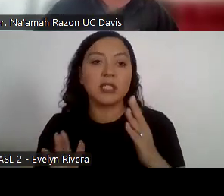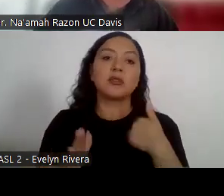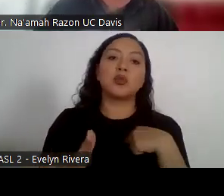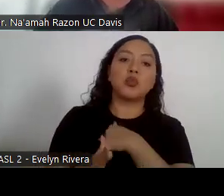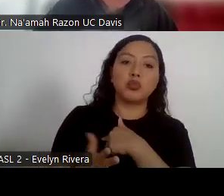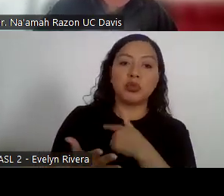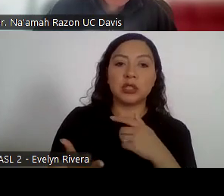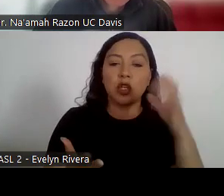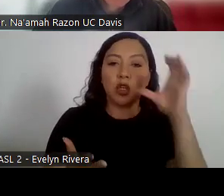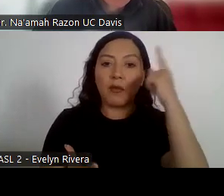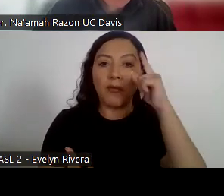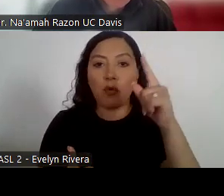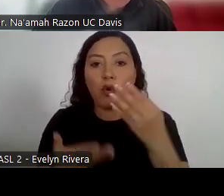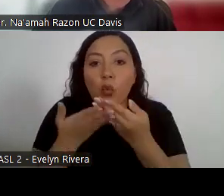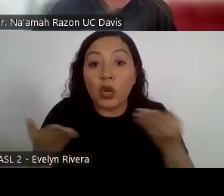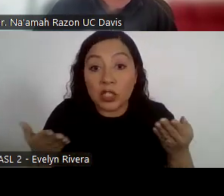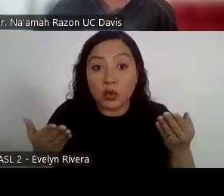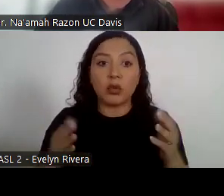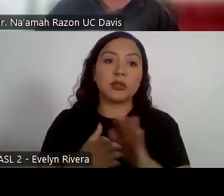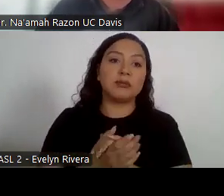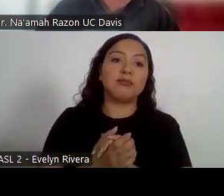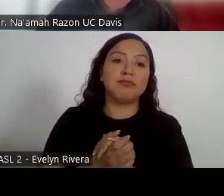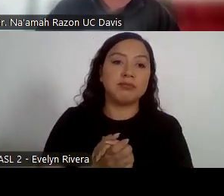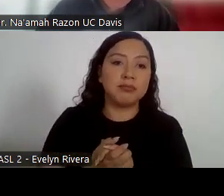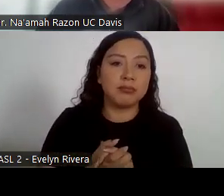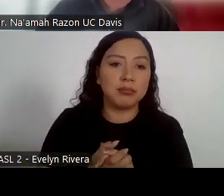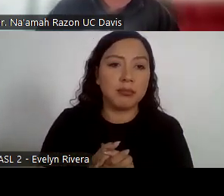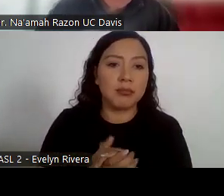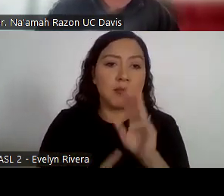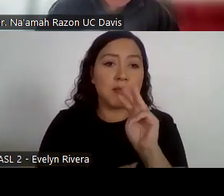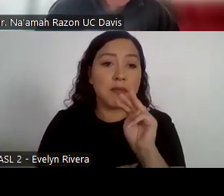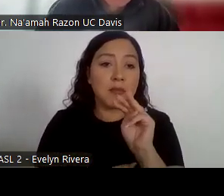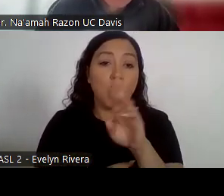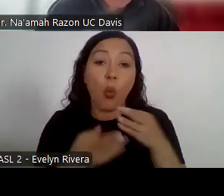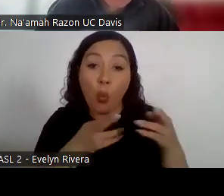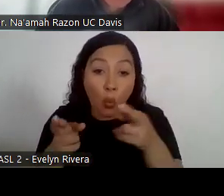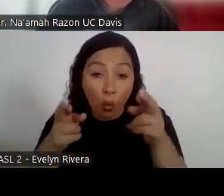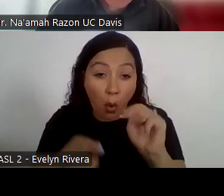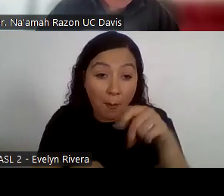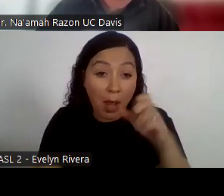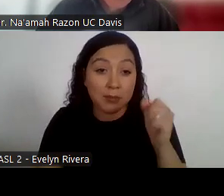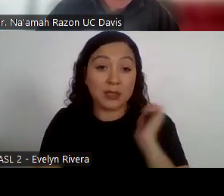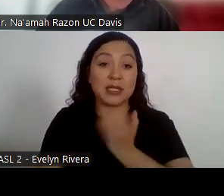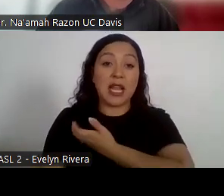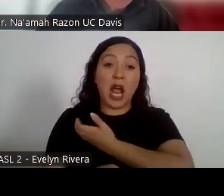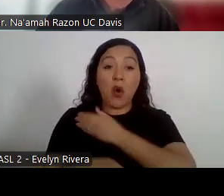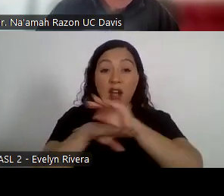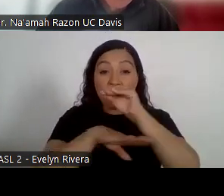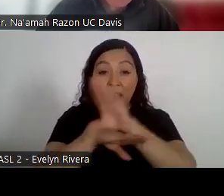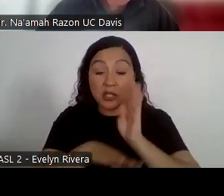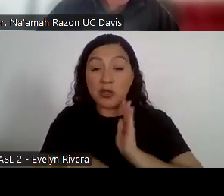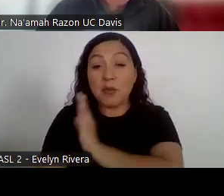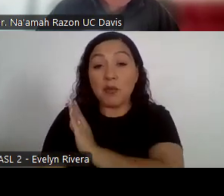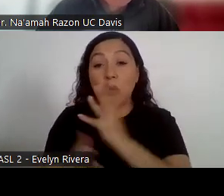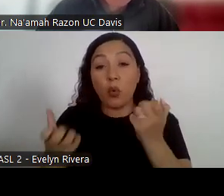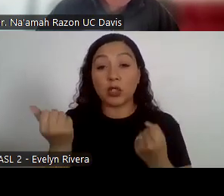community resource directory, toolkits and roadmaps. Our community advisory board had an idea about forming an advocacy coalition,